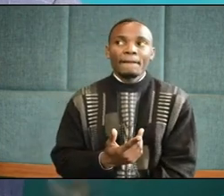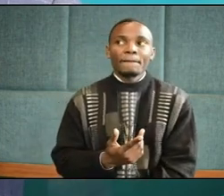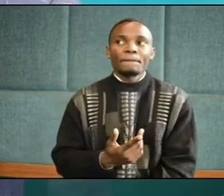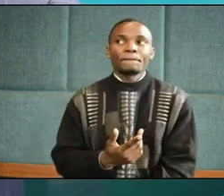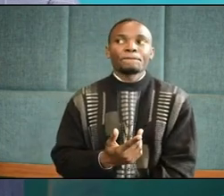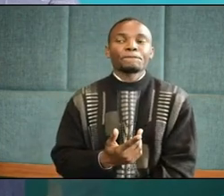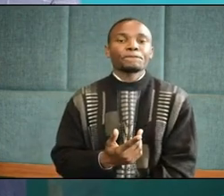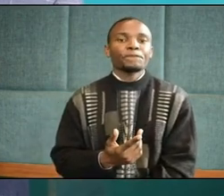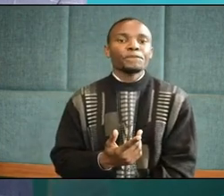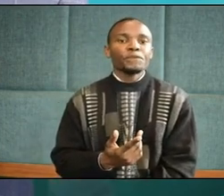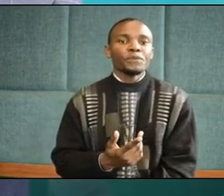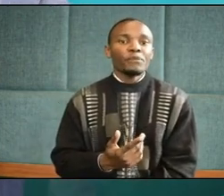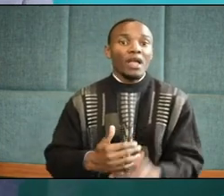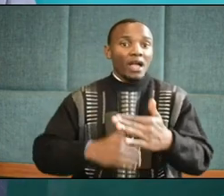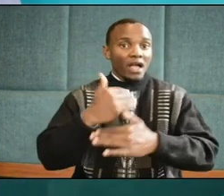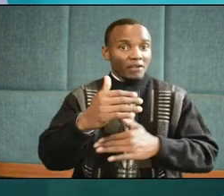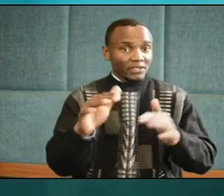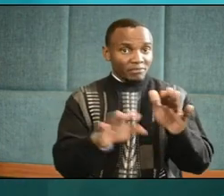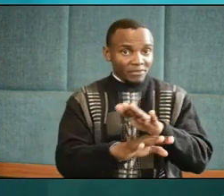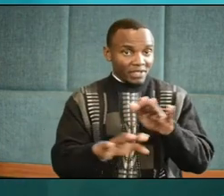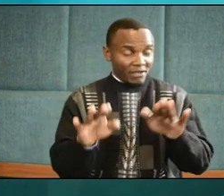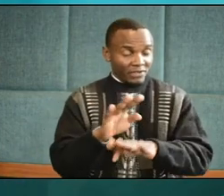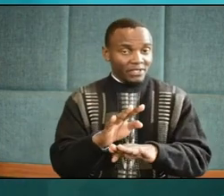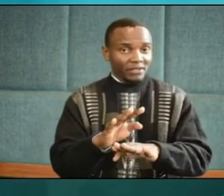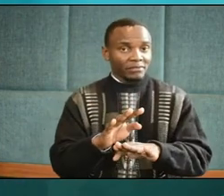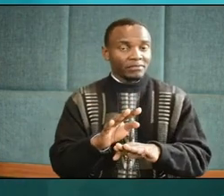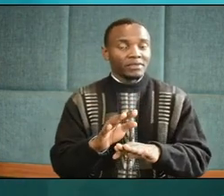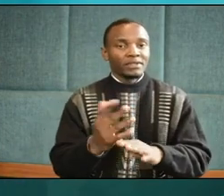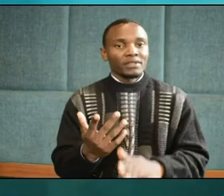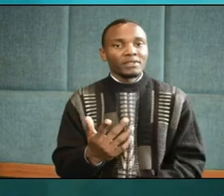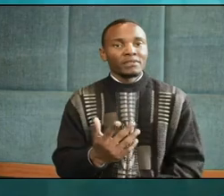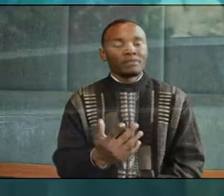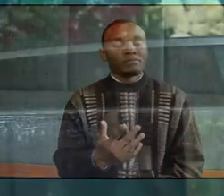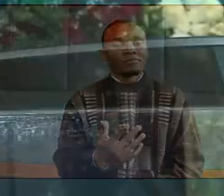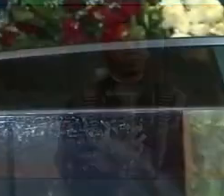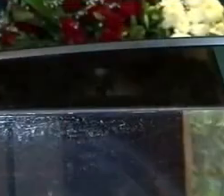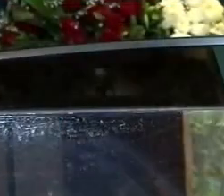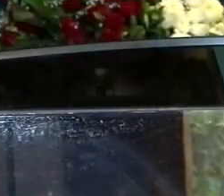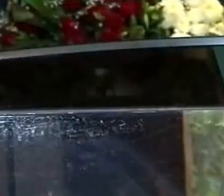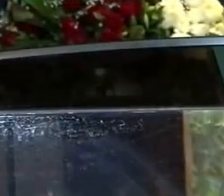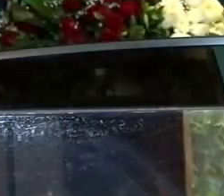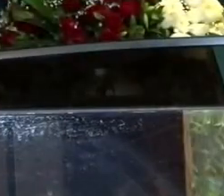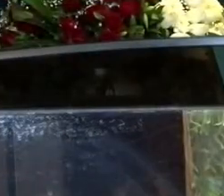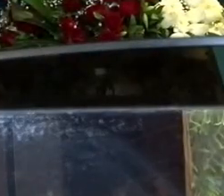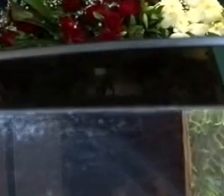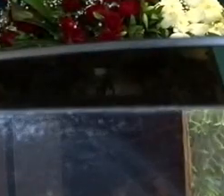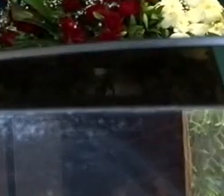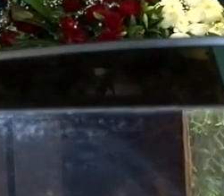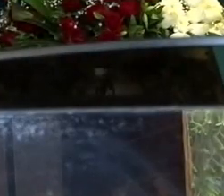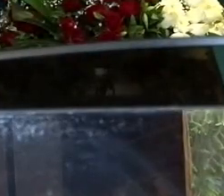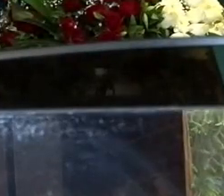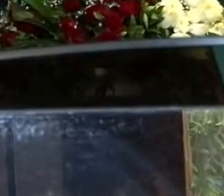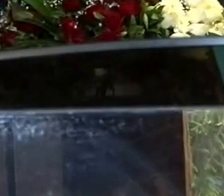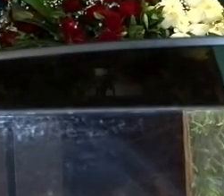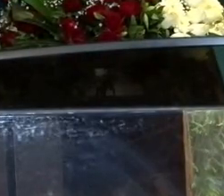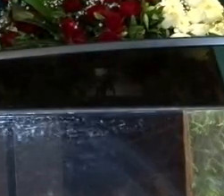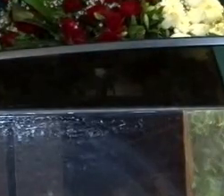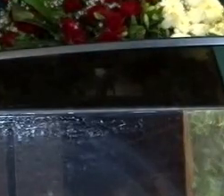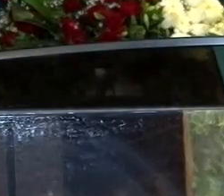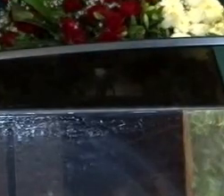All said and done, it boils down to one word, selfishness, which